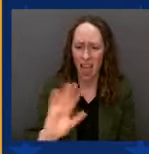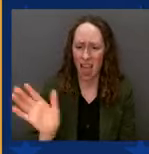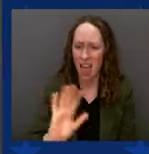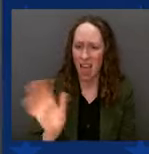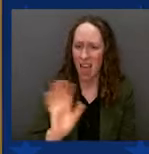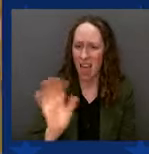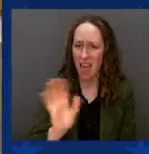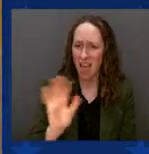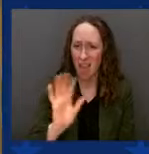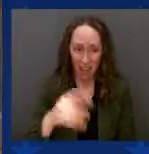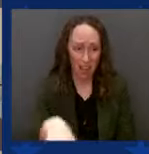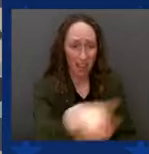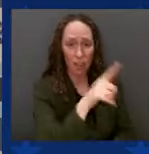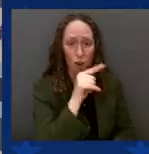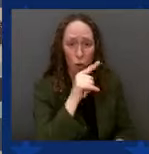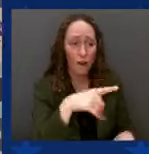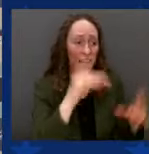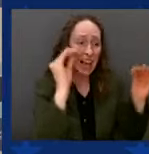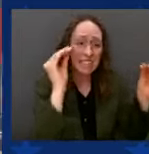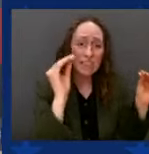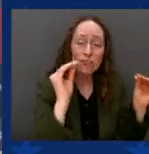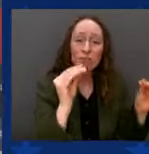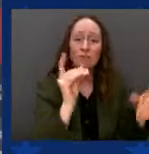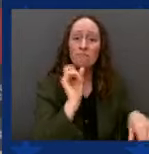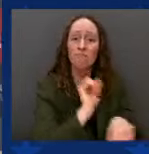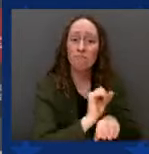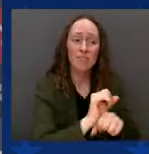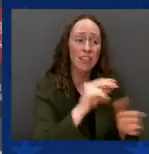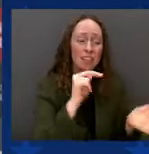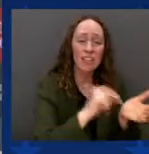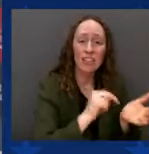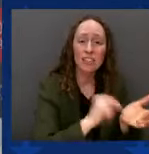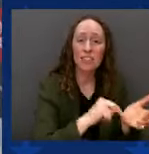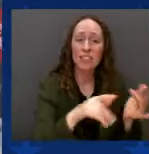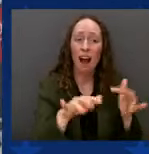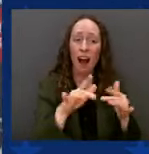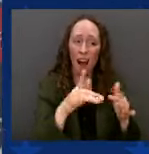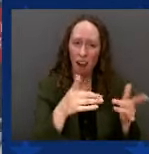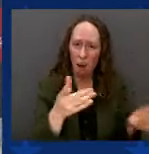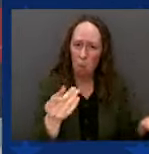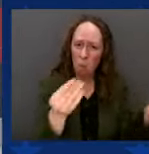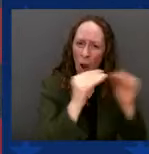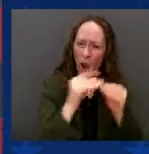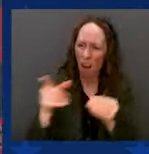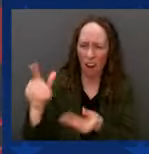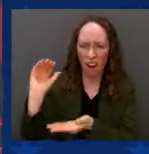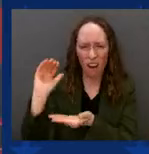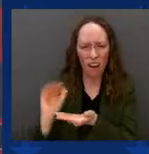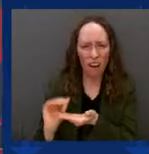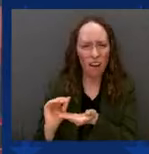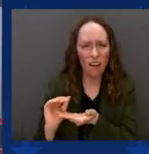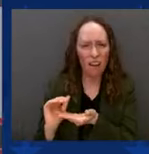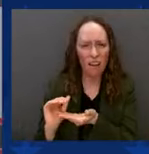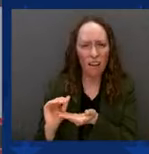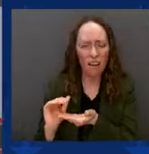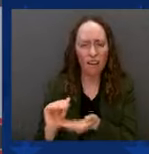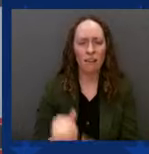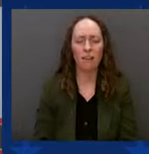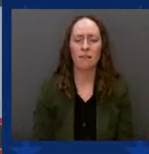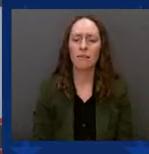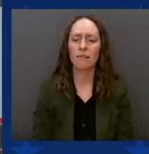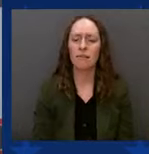share. It used to be 35%. We cut it down to 21%. I think we should be